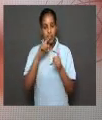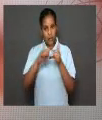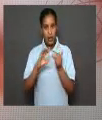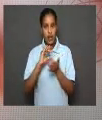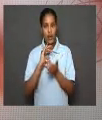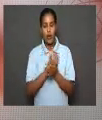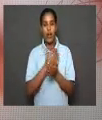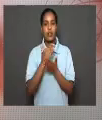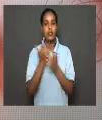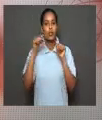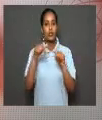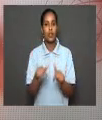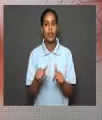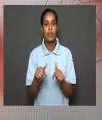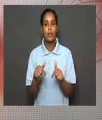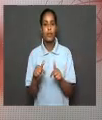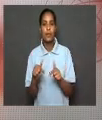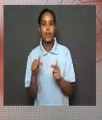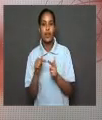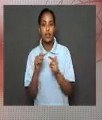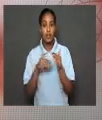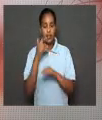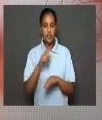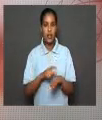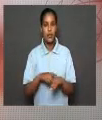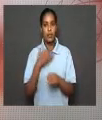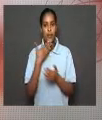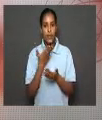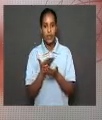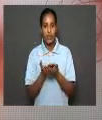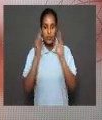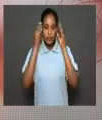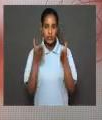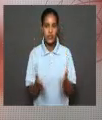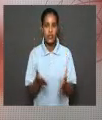the end of our lesson for today. Until